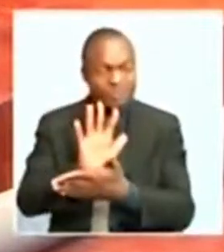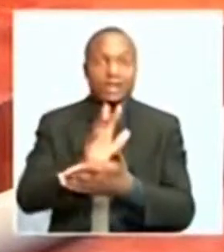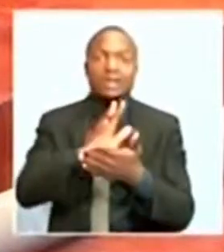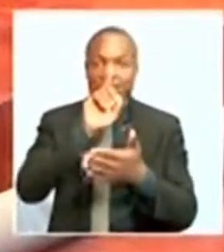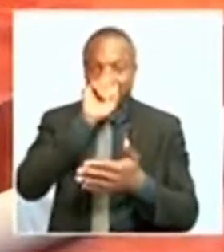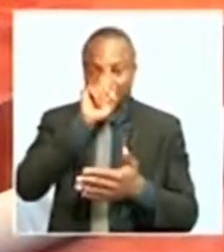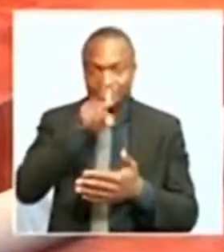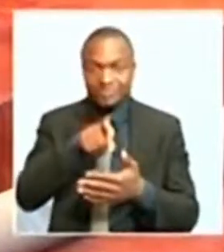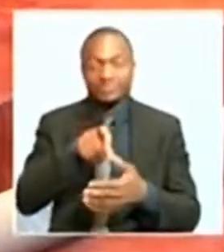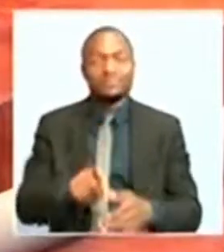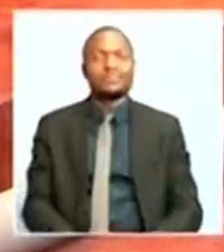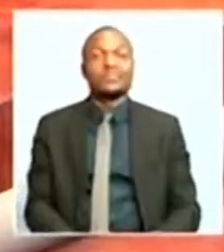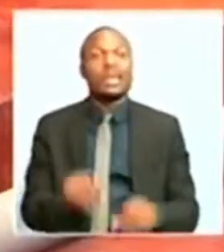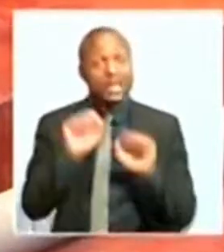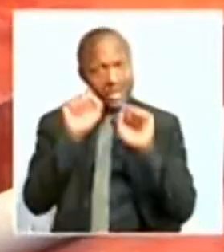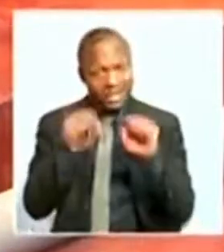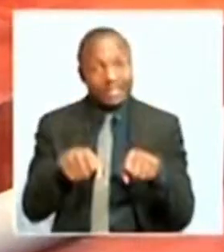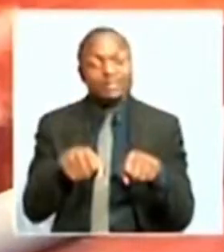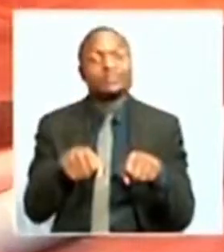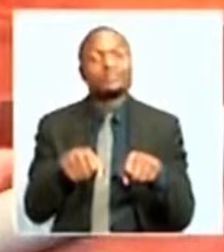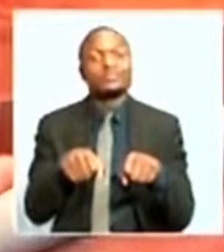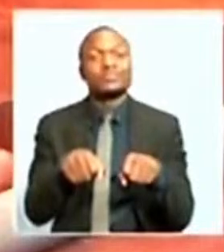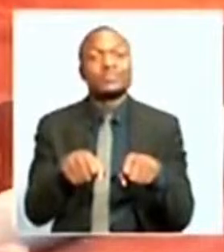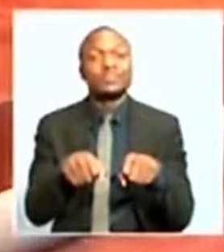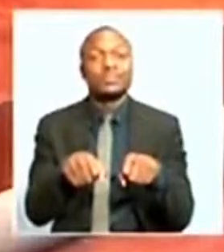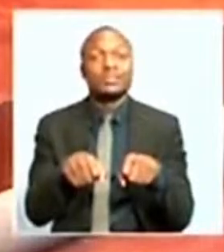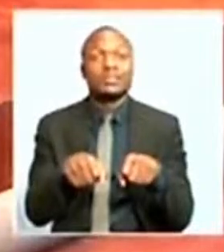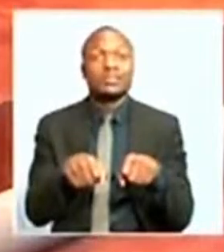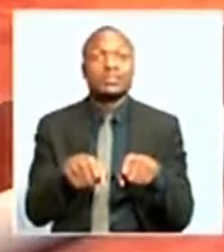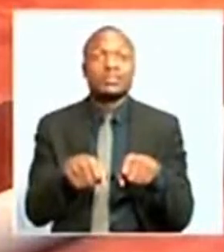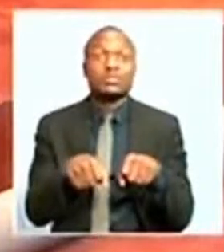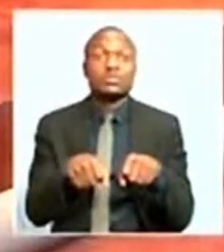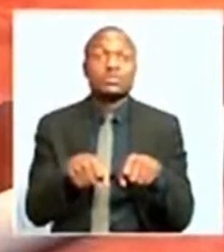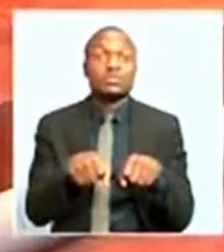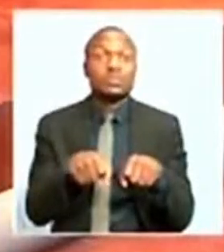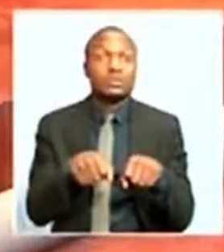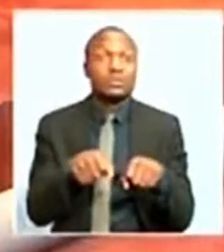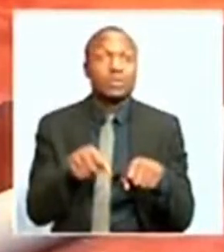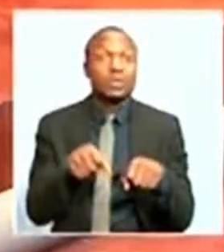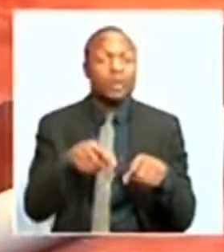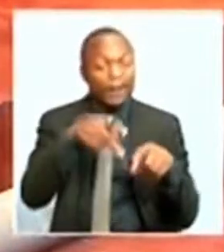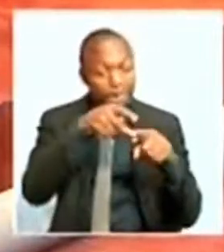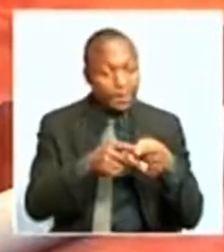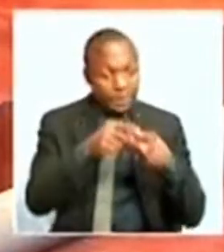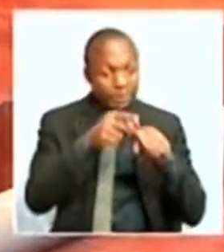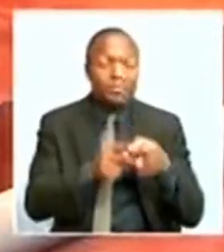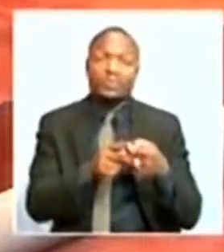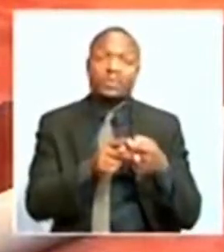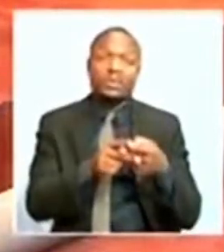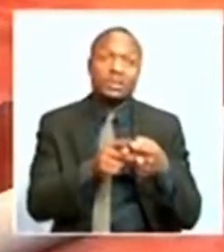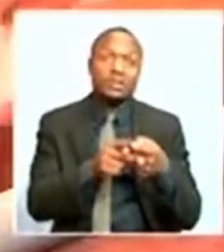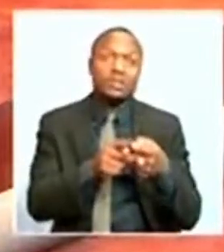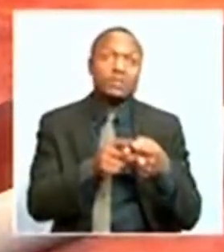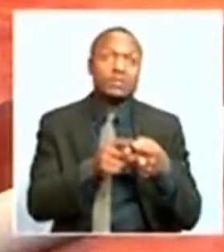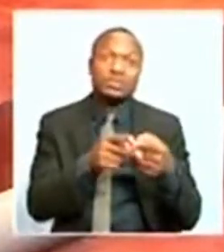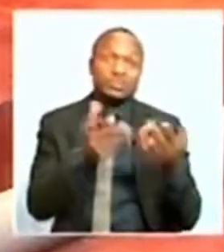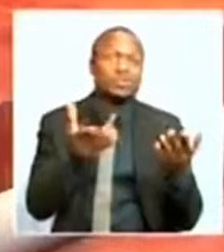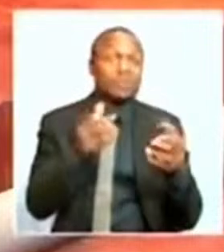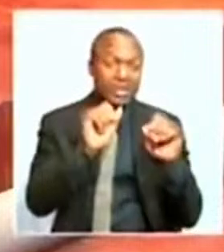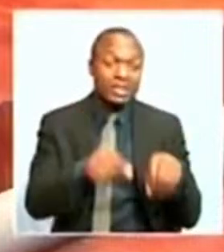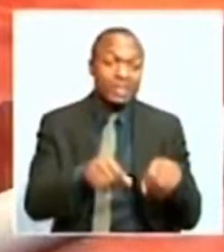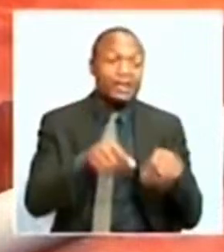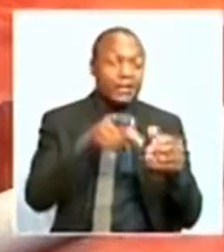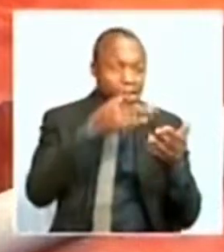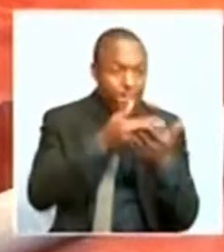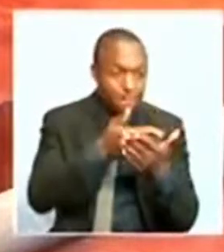insurance, it can be a write-off of a vehicle and you buy another one, or it could be a repair